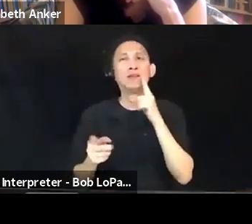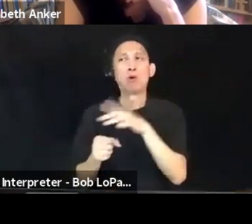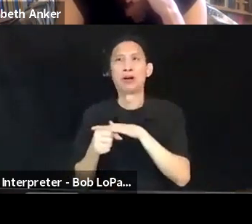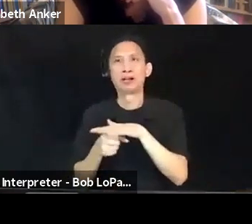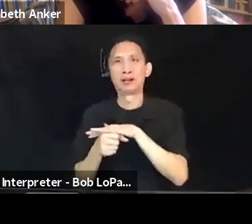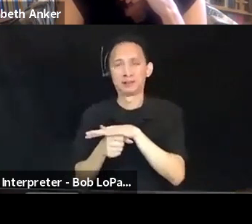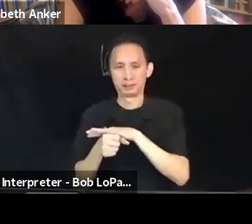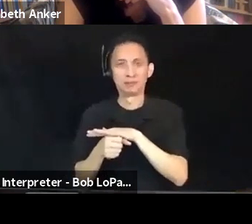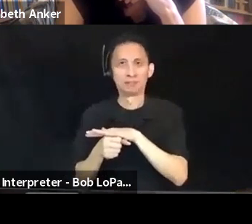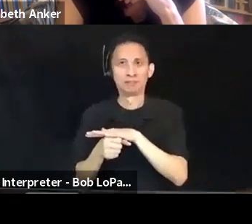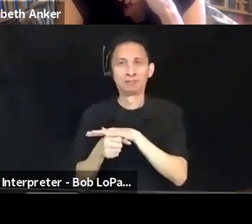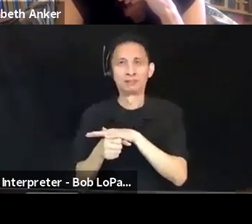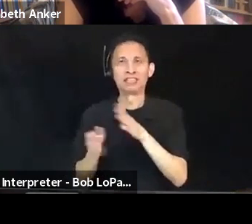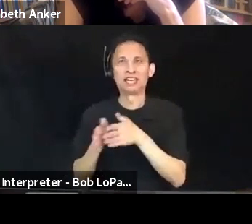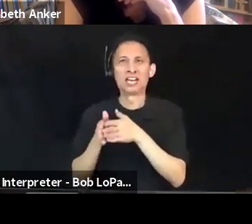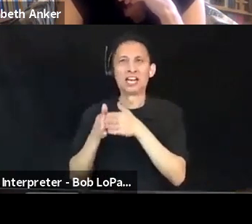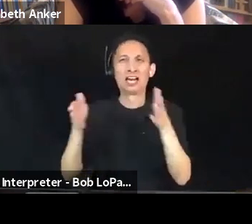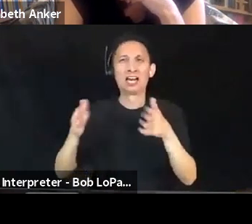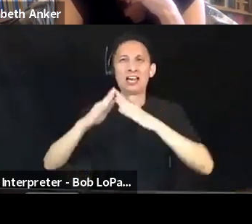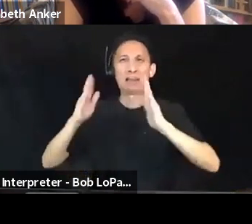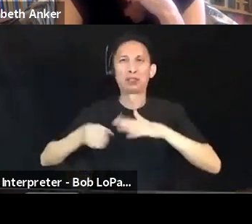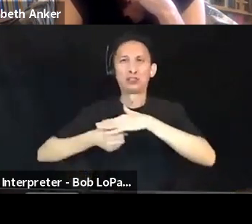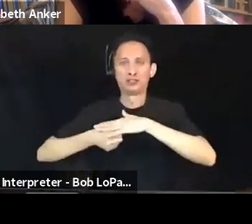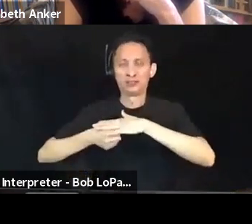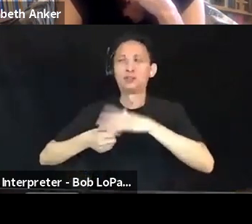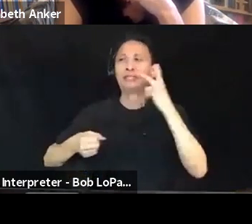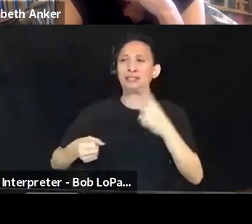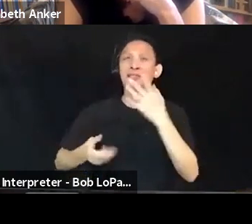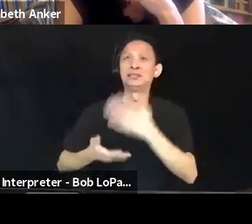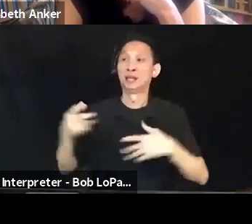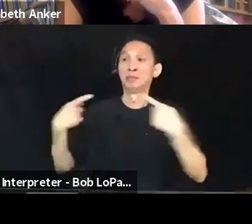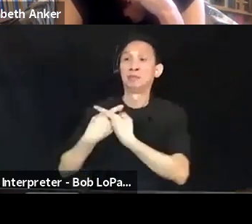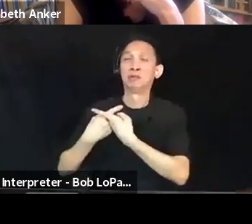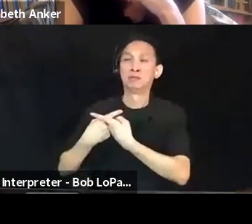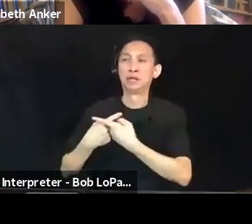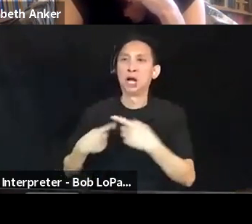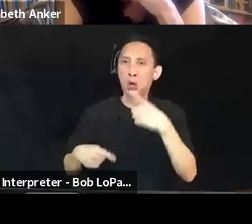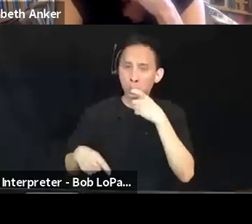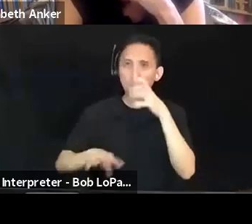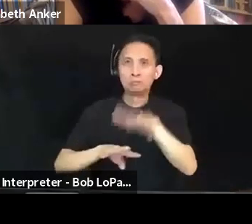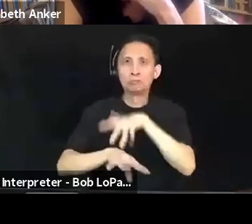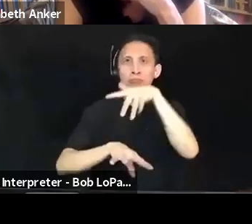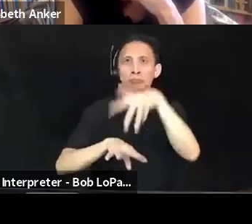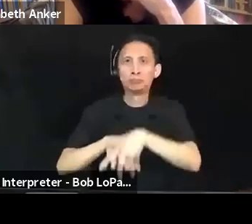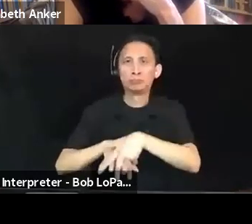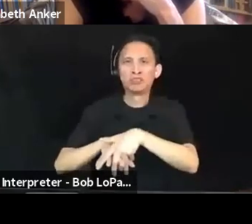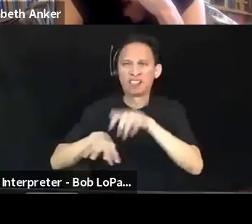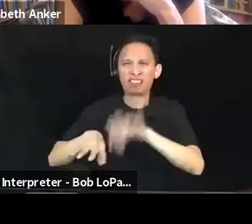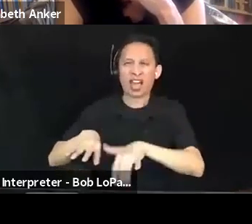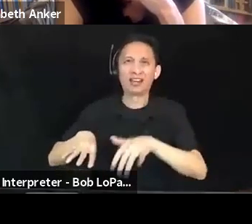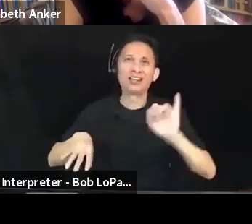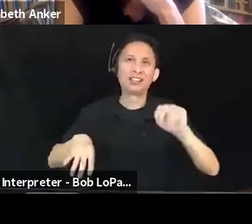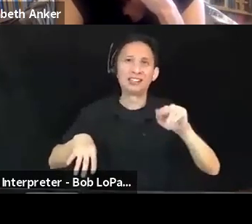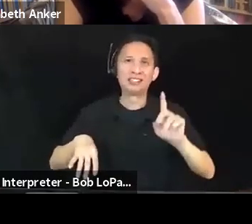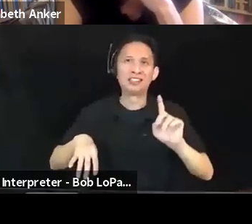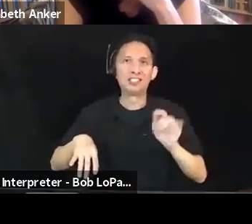in Accra, right? There's similar kinds of conflicts that are predicated on who's indigenous to a particular kind of community, right? And